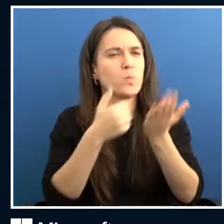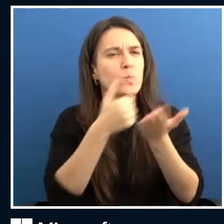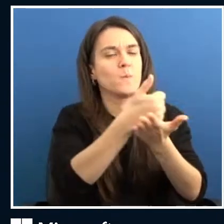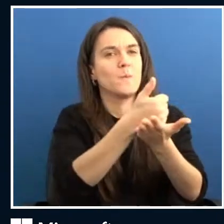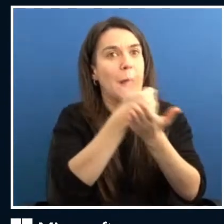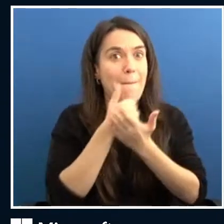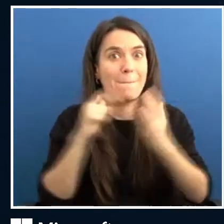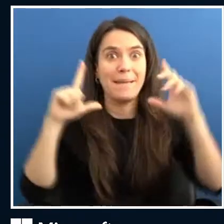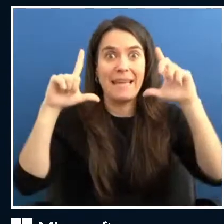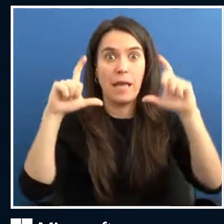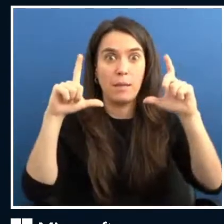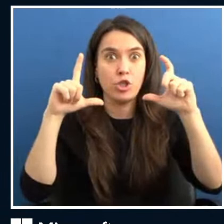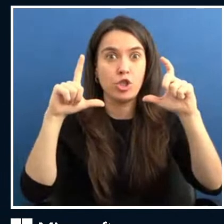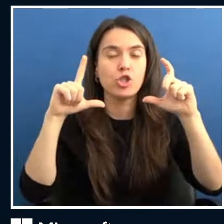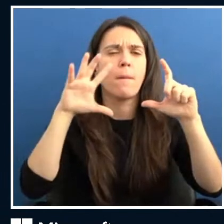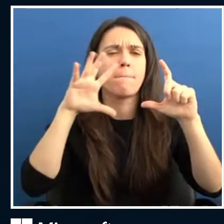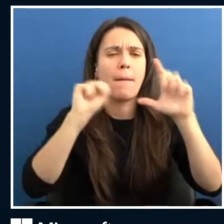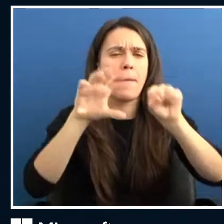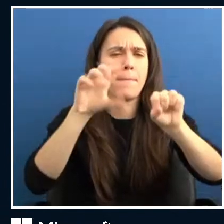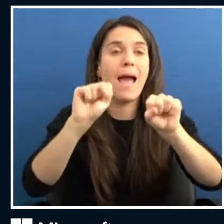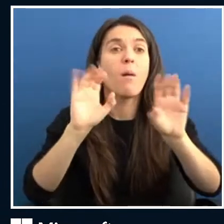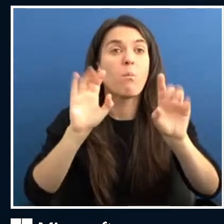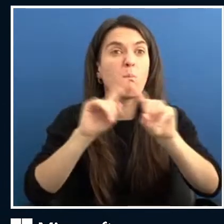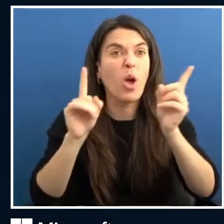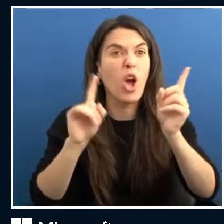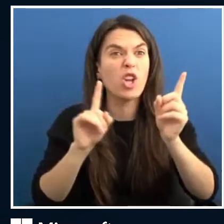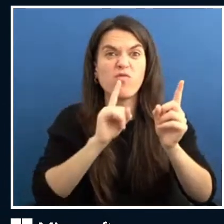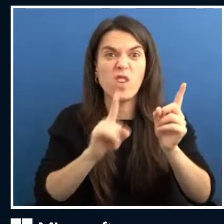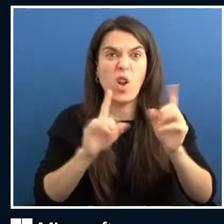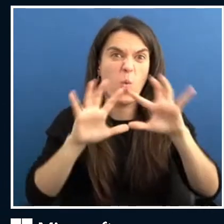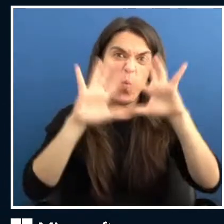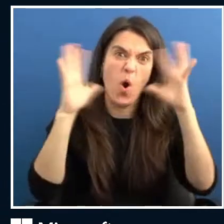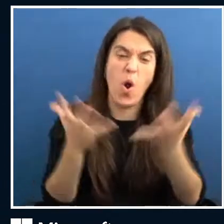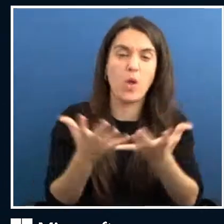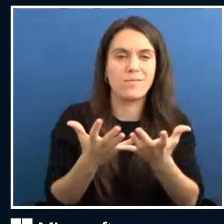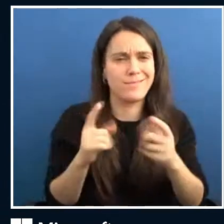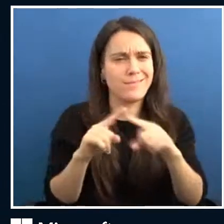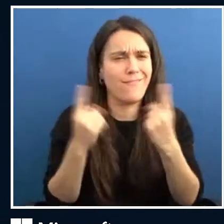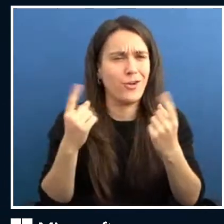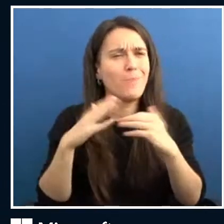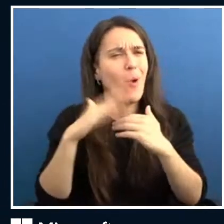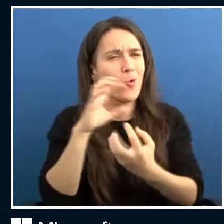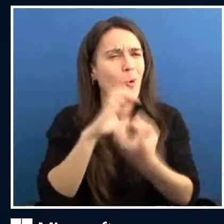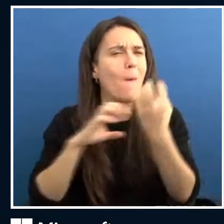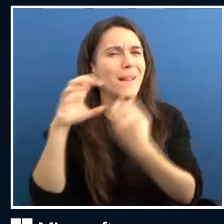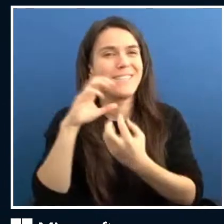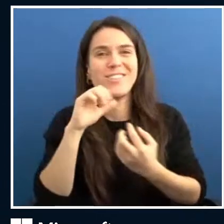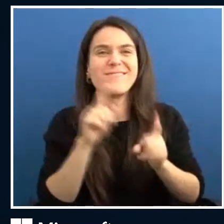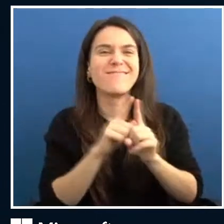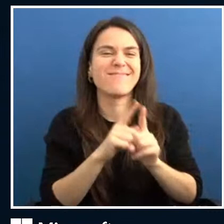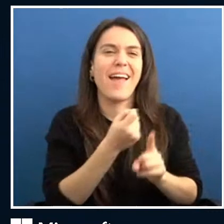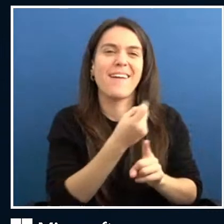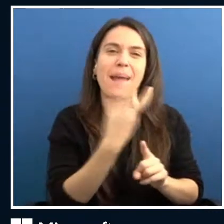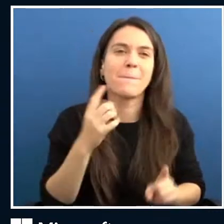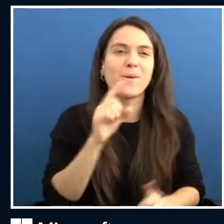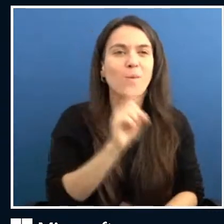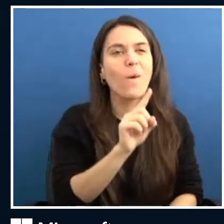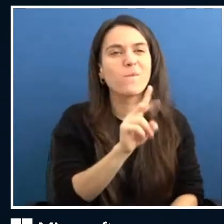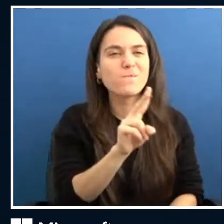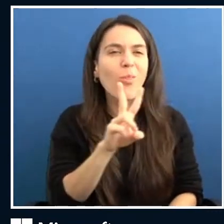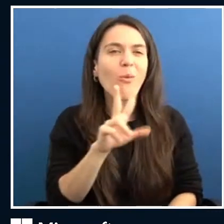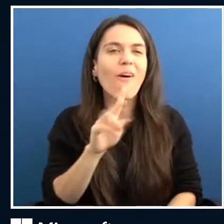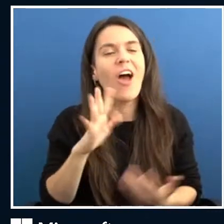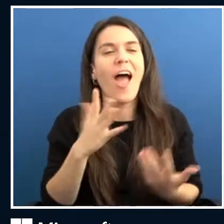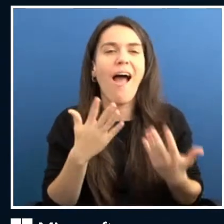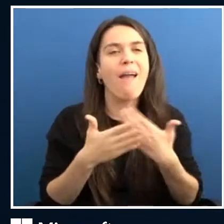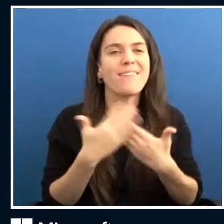world is much more complex than images, right? So when we humans look at our